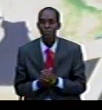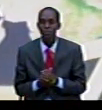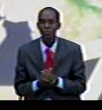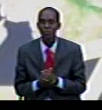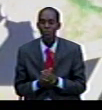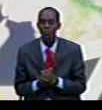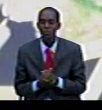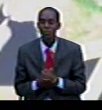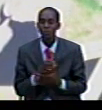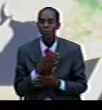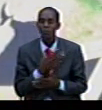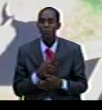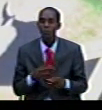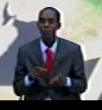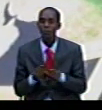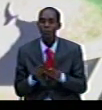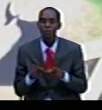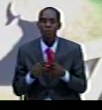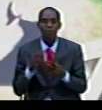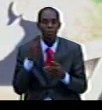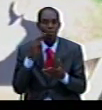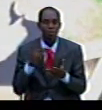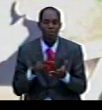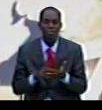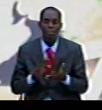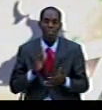And also to recognize Our Lady of Song